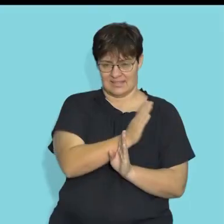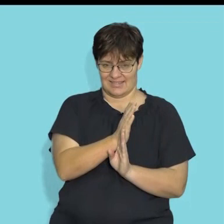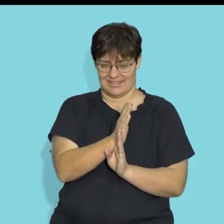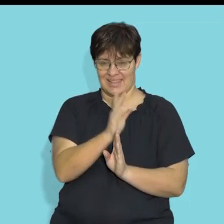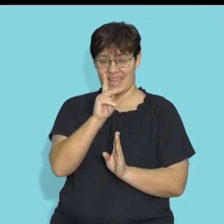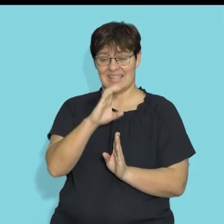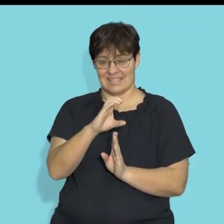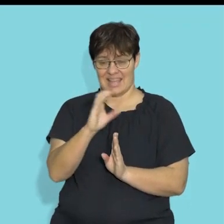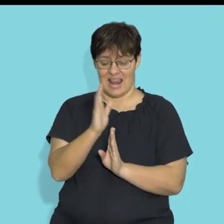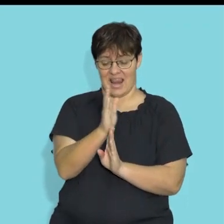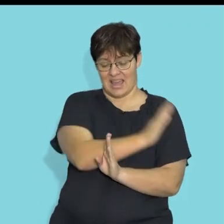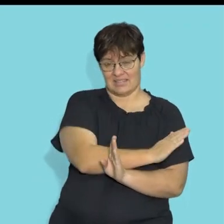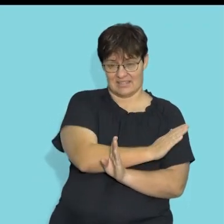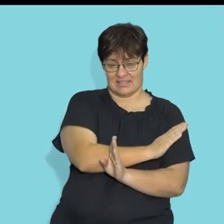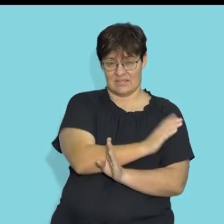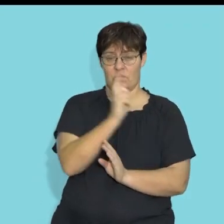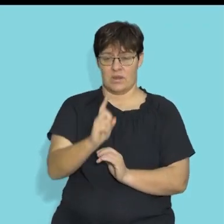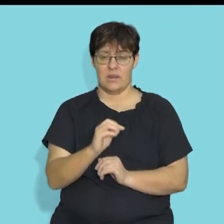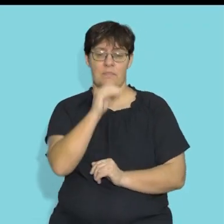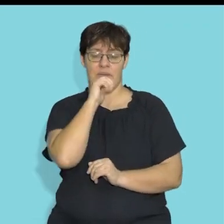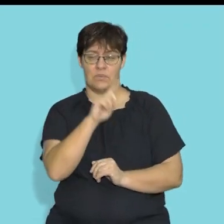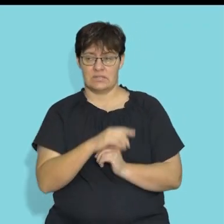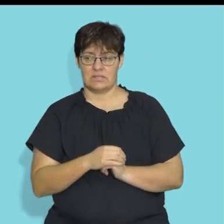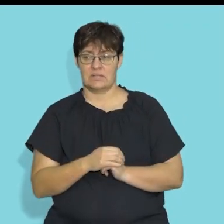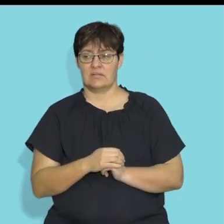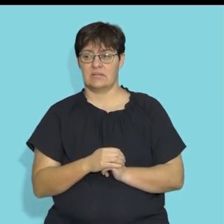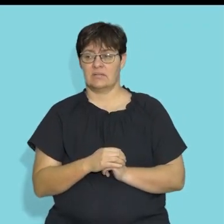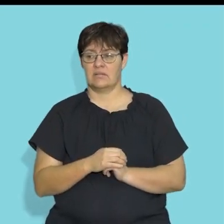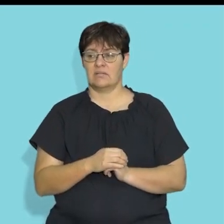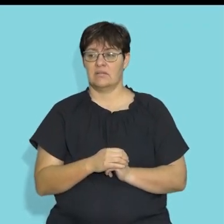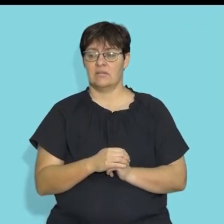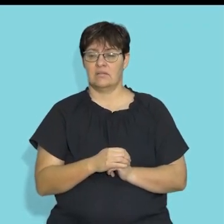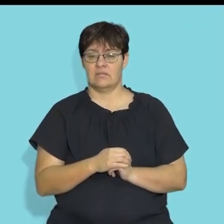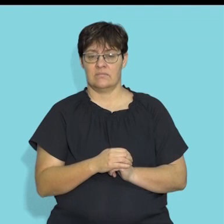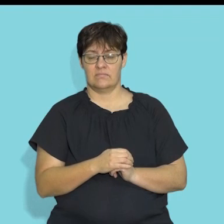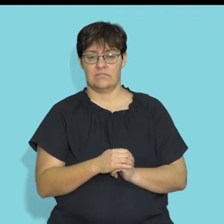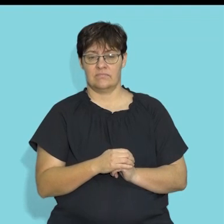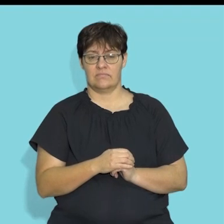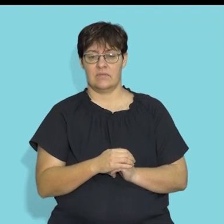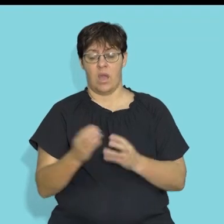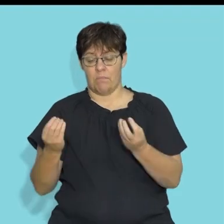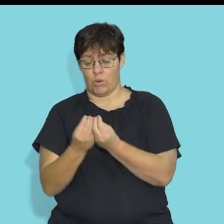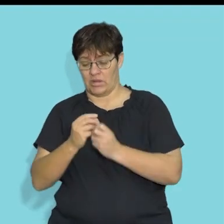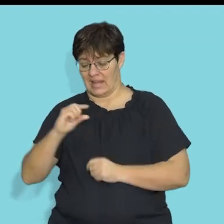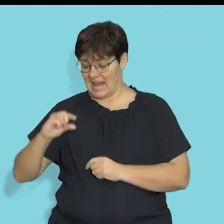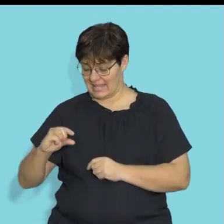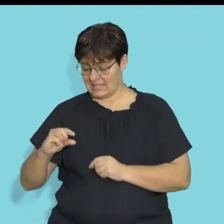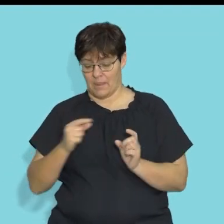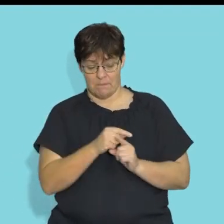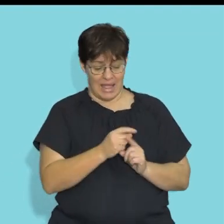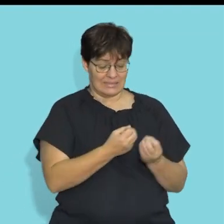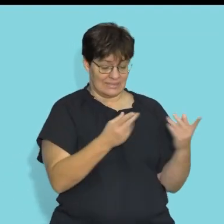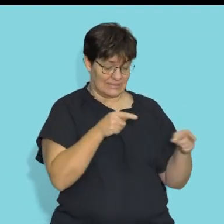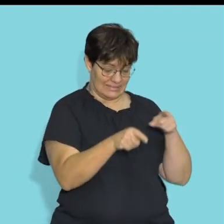is smaller than 1. What does that mean? It basically means I have few products, but I have